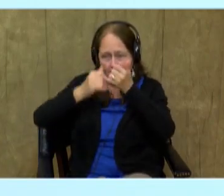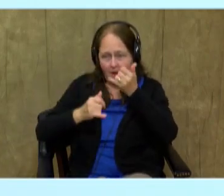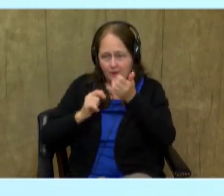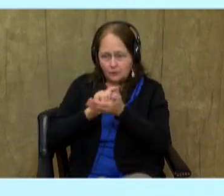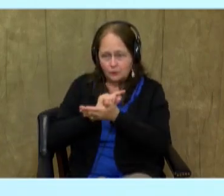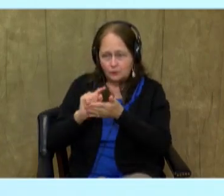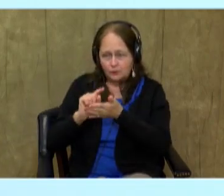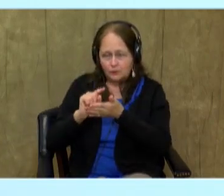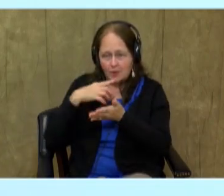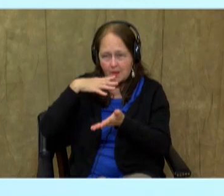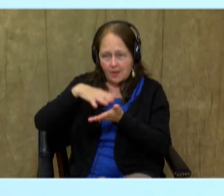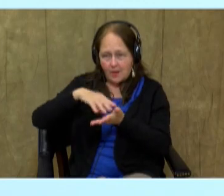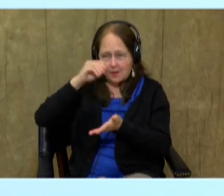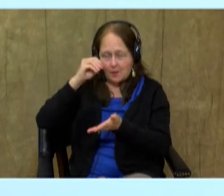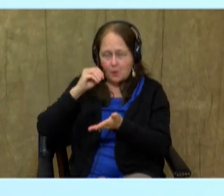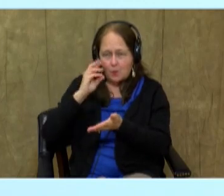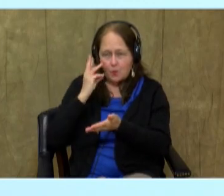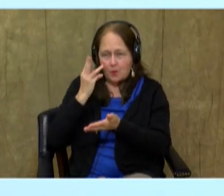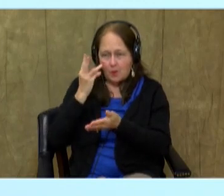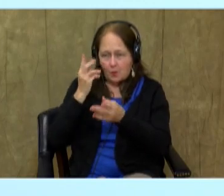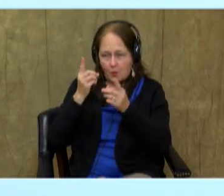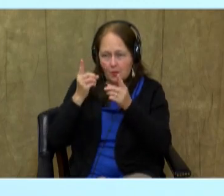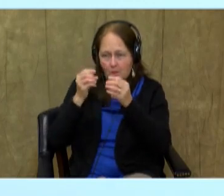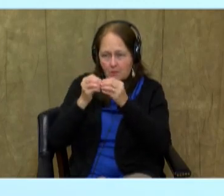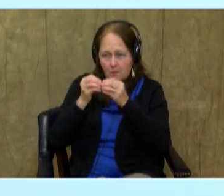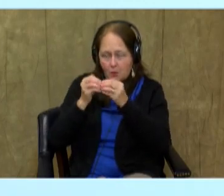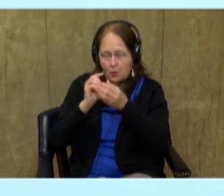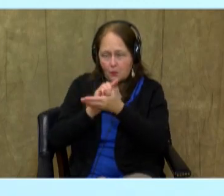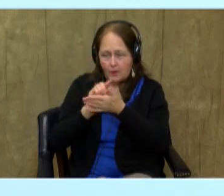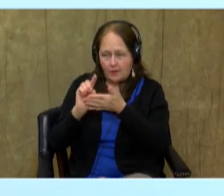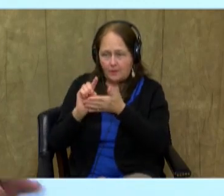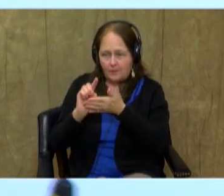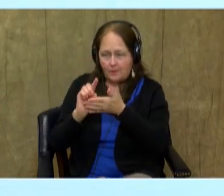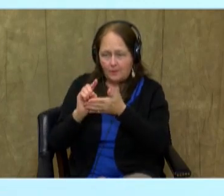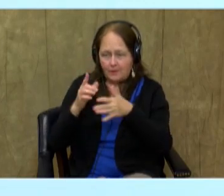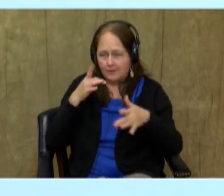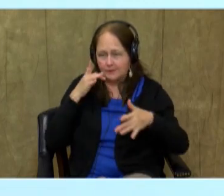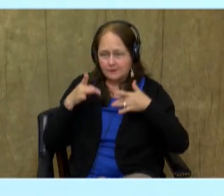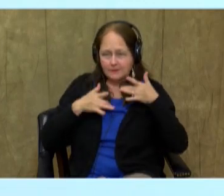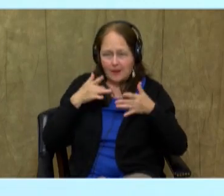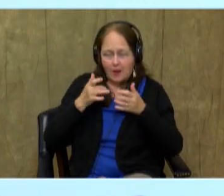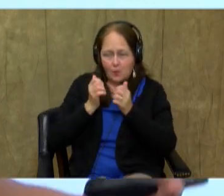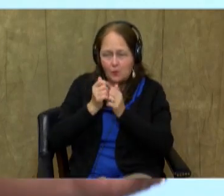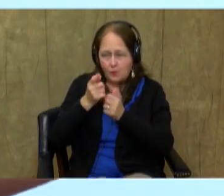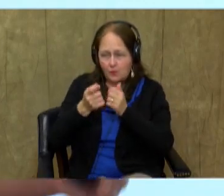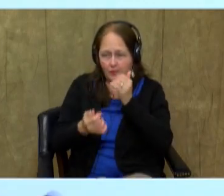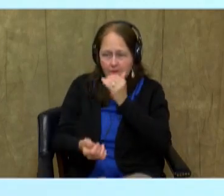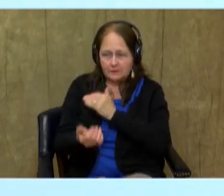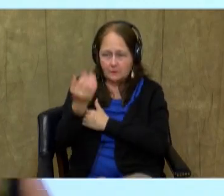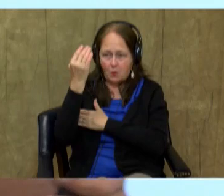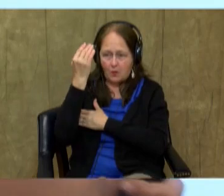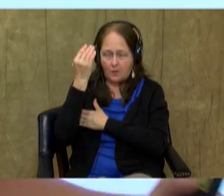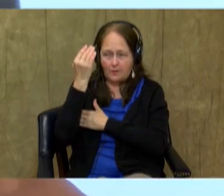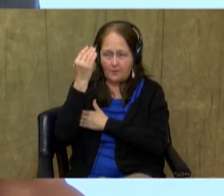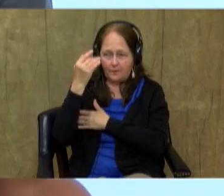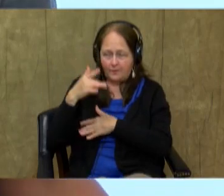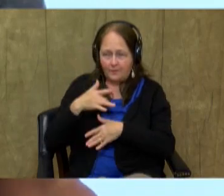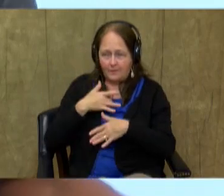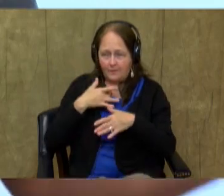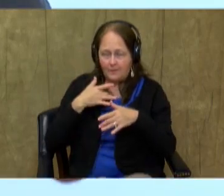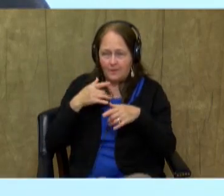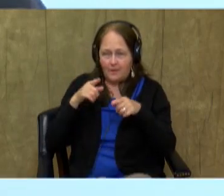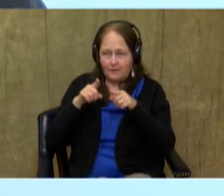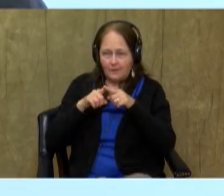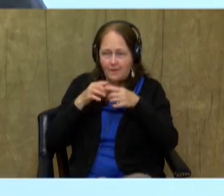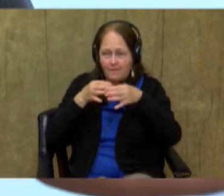but I learned afterwards that we were going to do one more week. So I'm super excited to be with you this morning, and I kind of feel like this